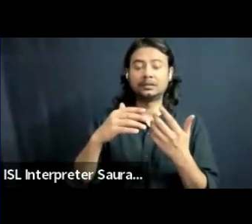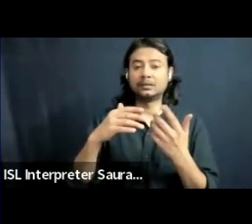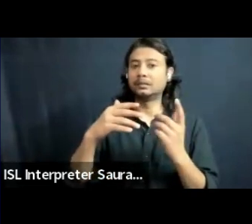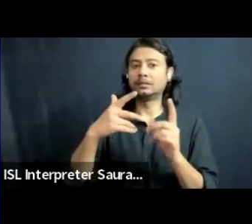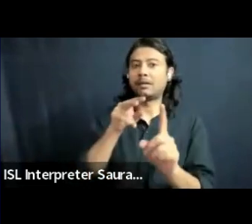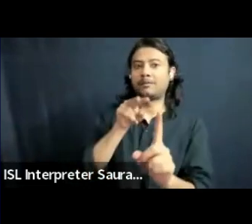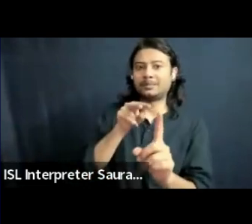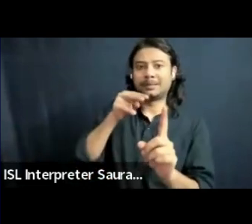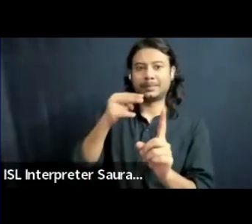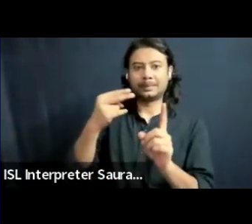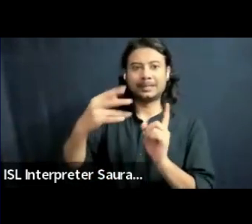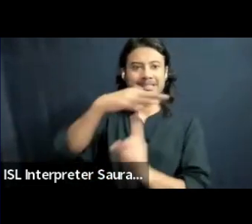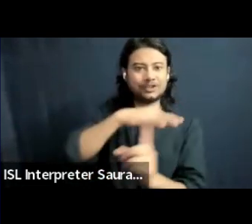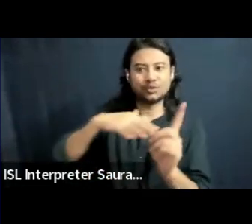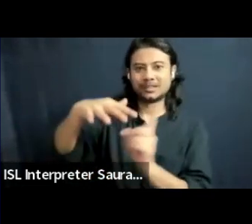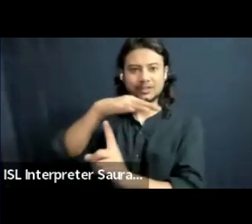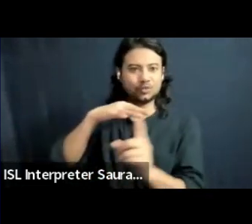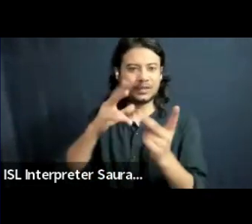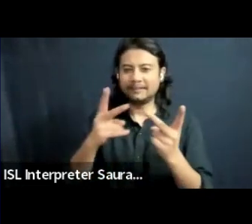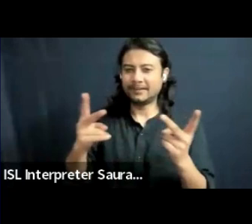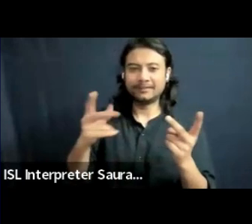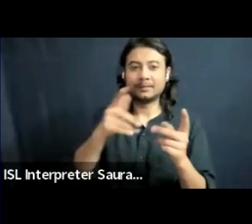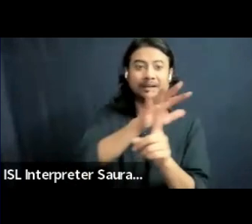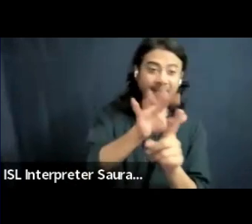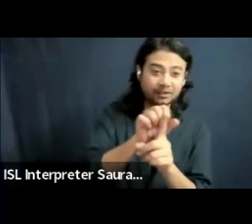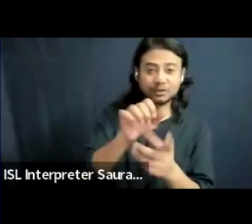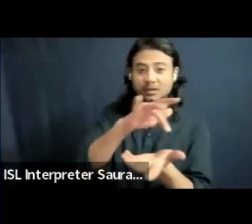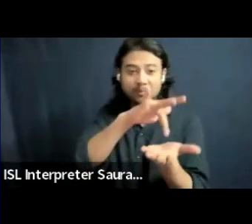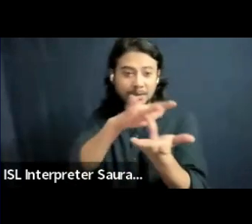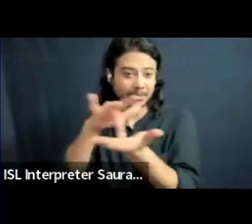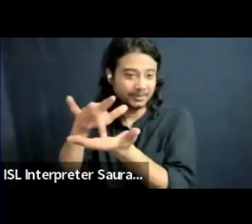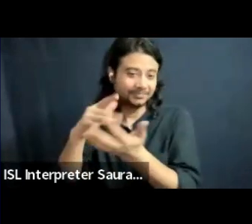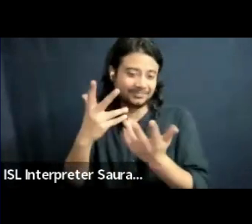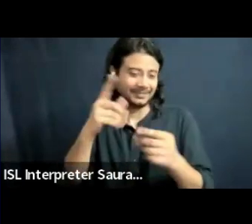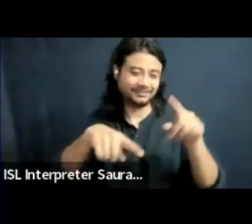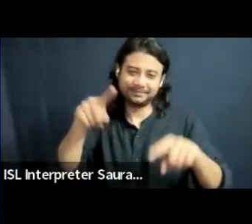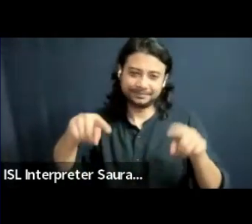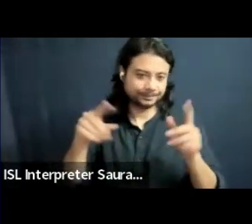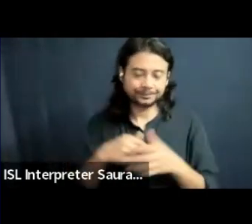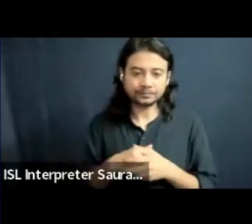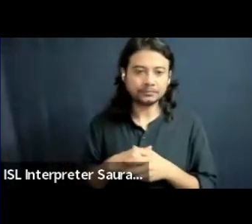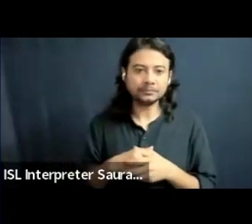context. But in terms of definition coming from global frameworks,